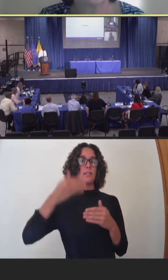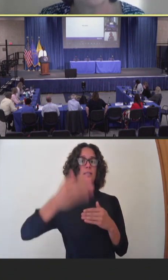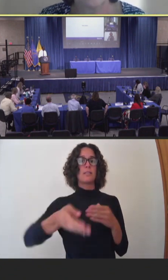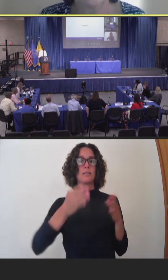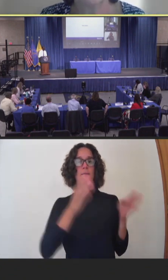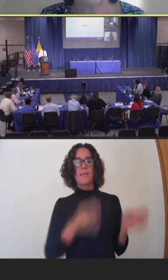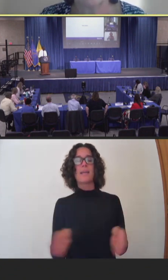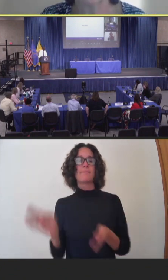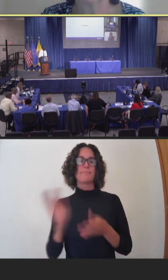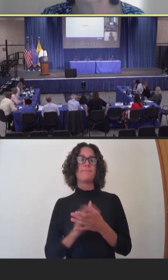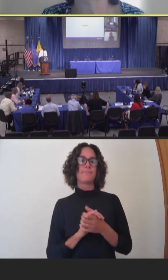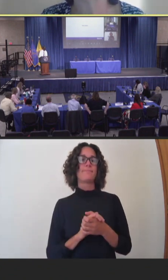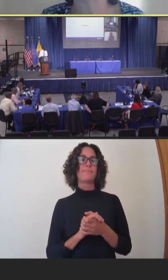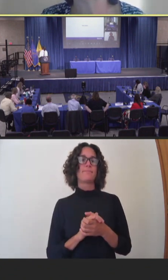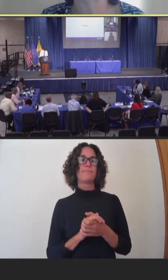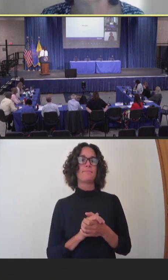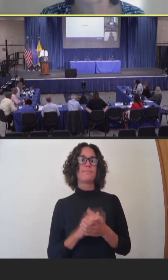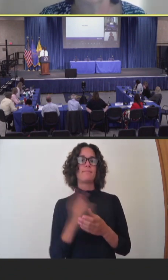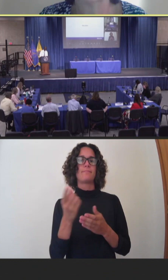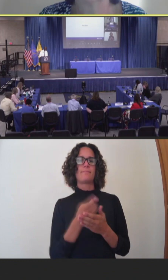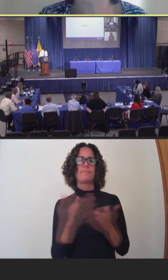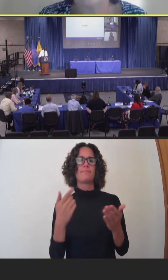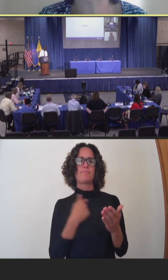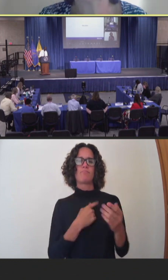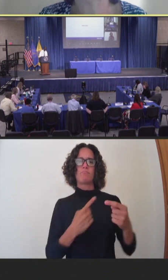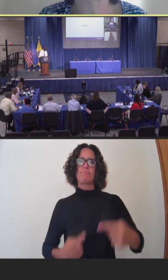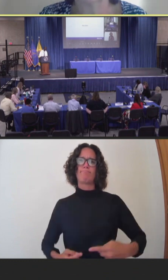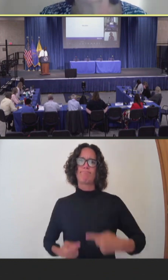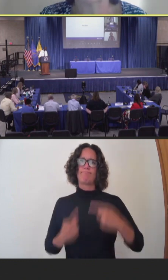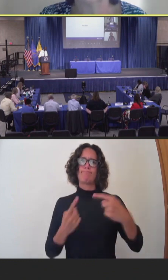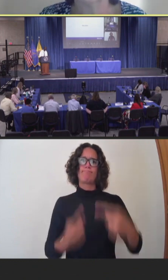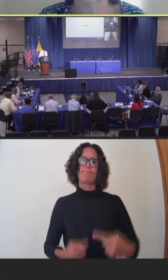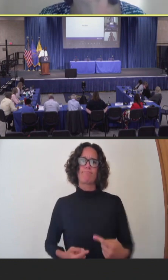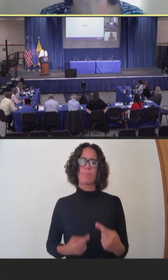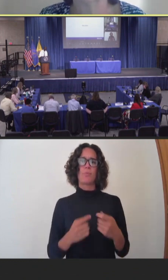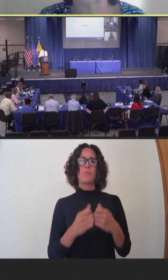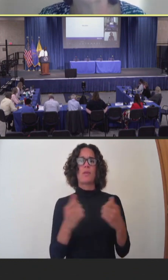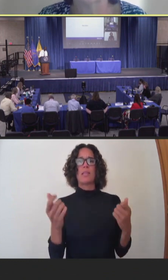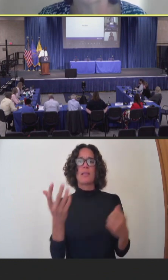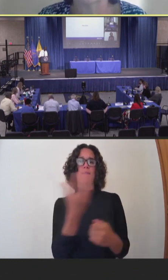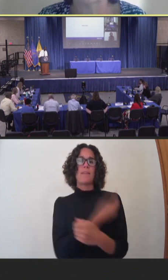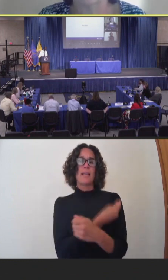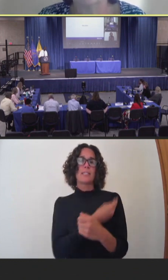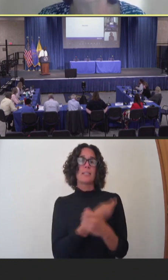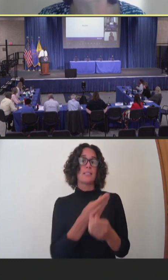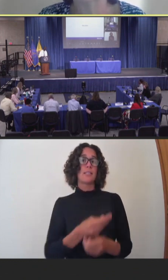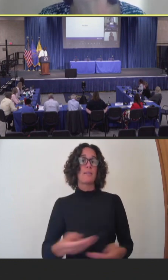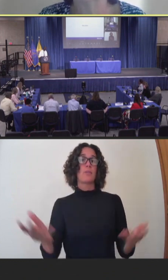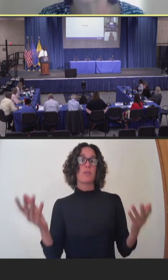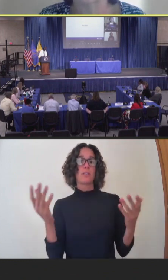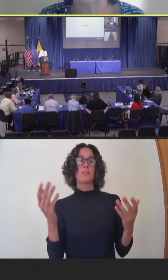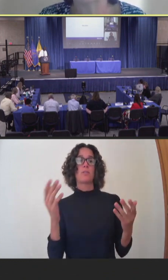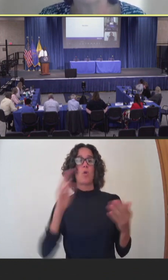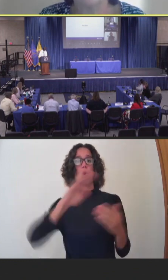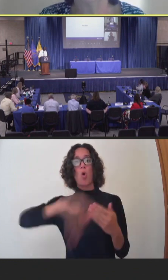of the things we have struggled with in just vaccine delivery is all the